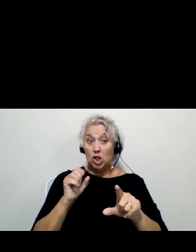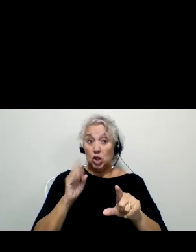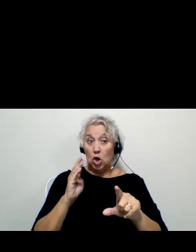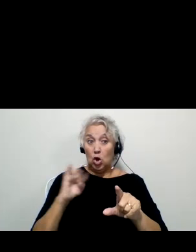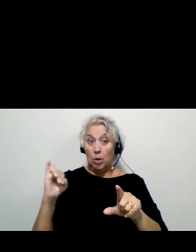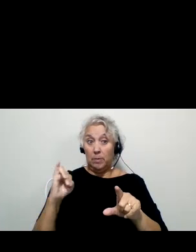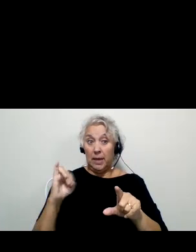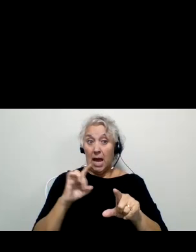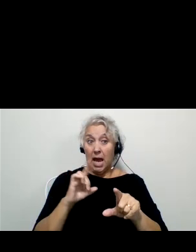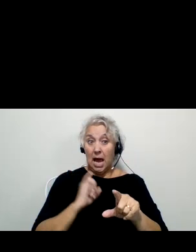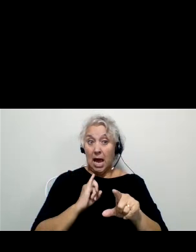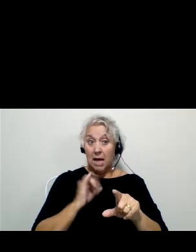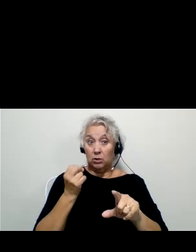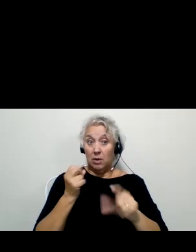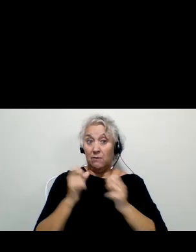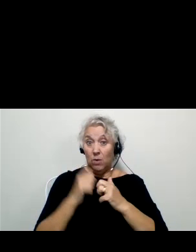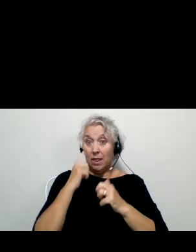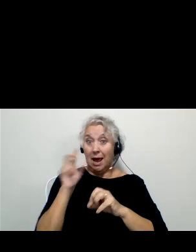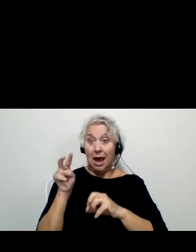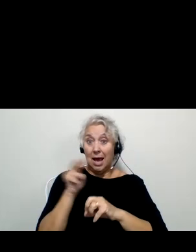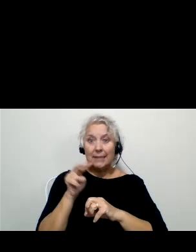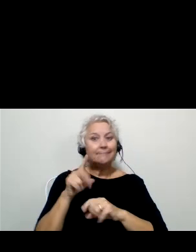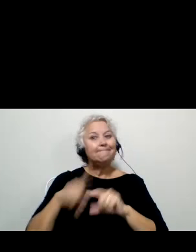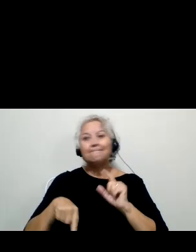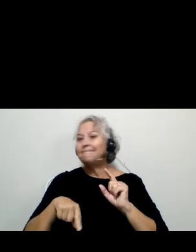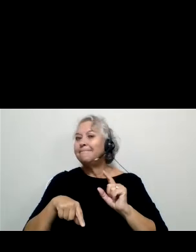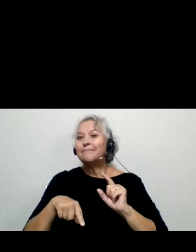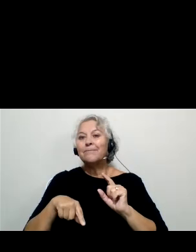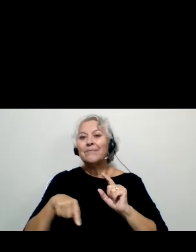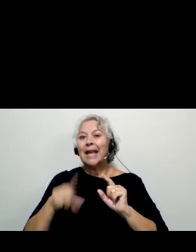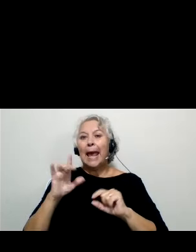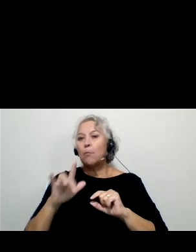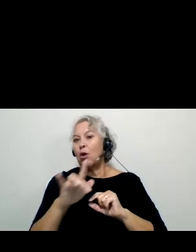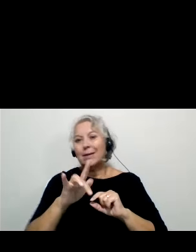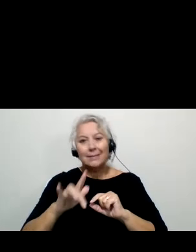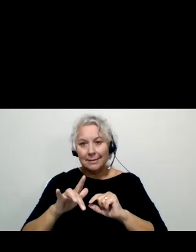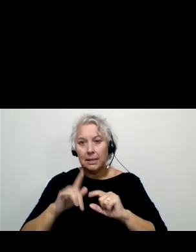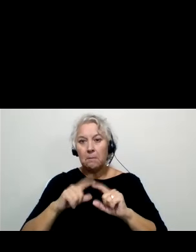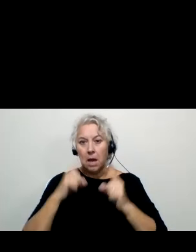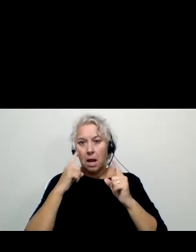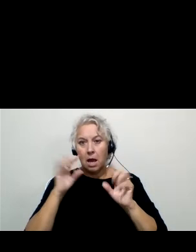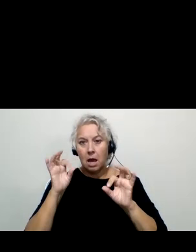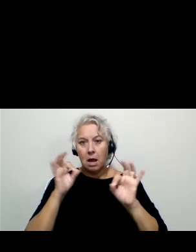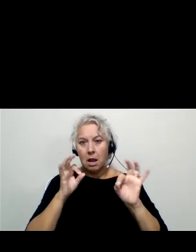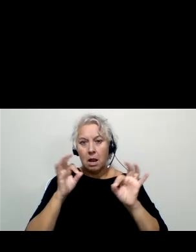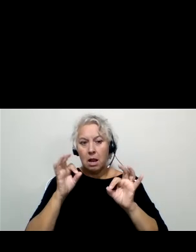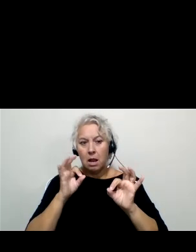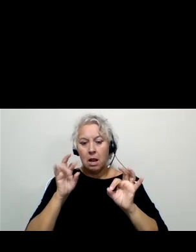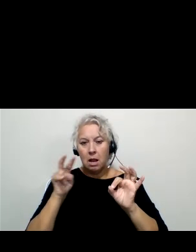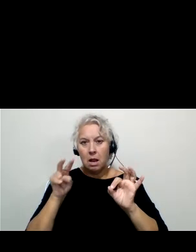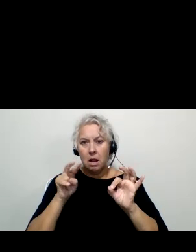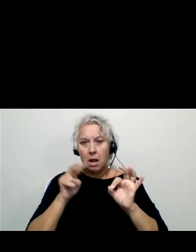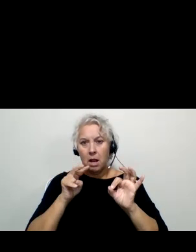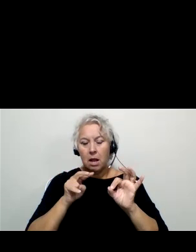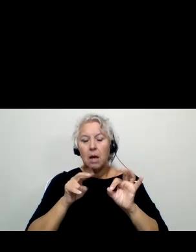is, again, it's for students who cannot press buttons but can use eye gaze. And we did